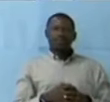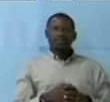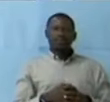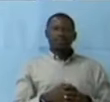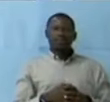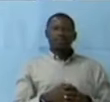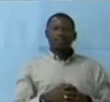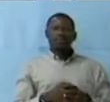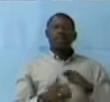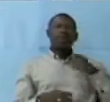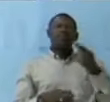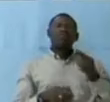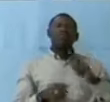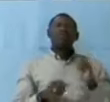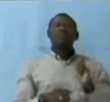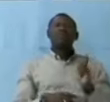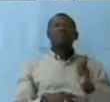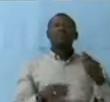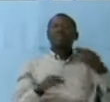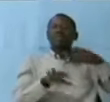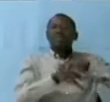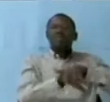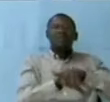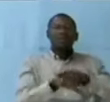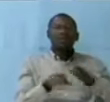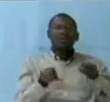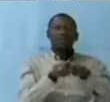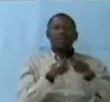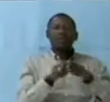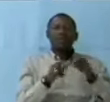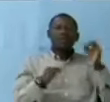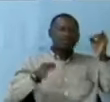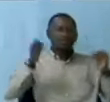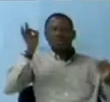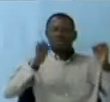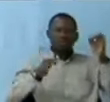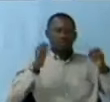of interference with the judicial work.